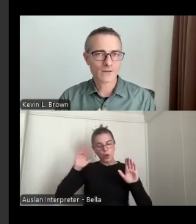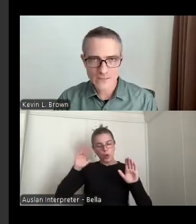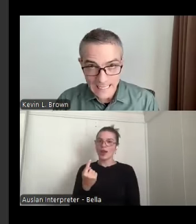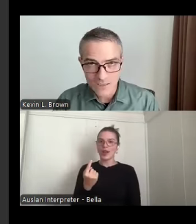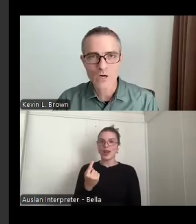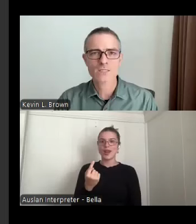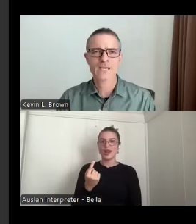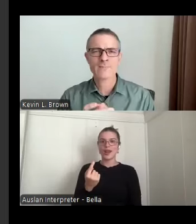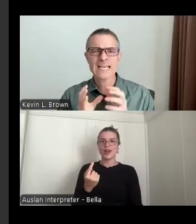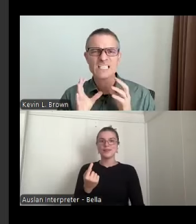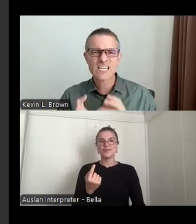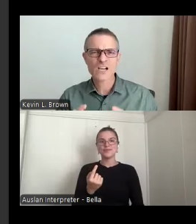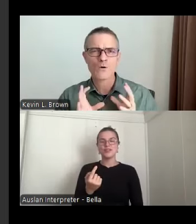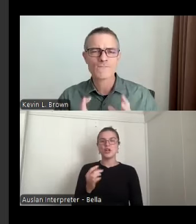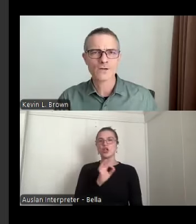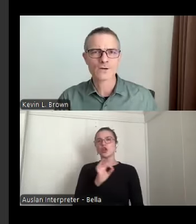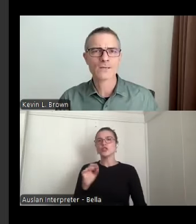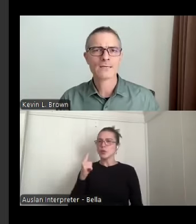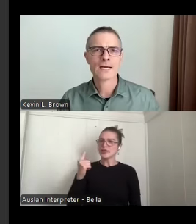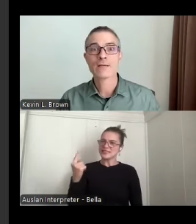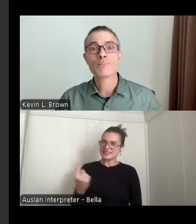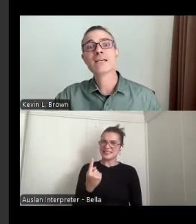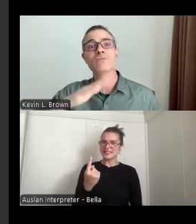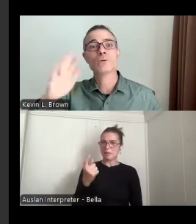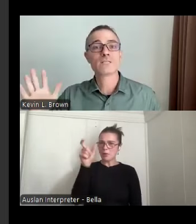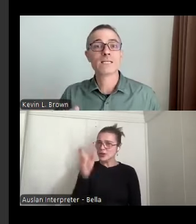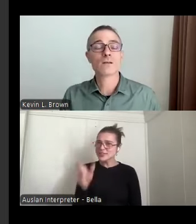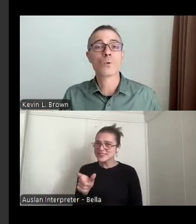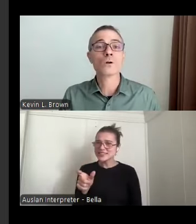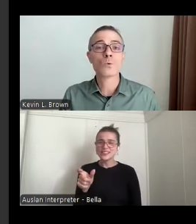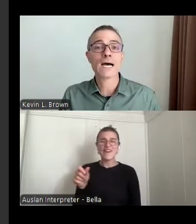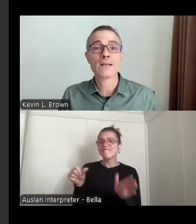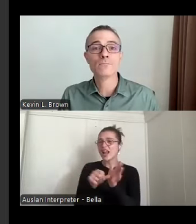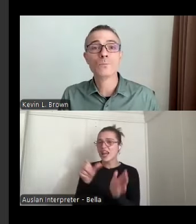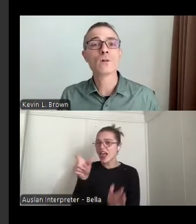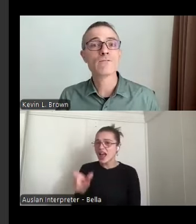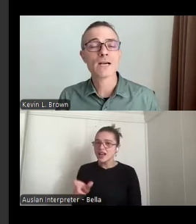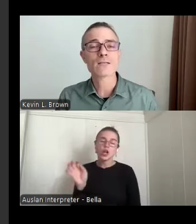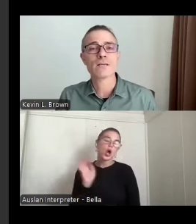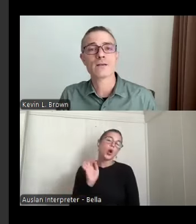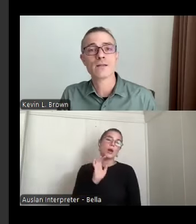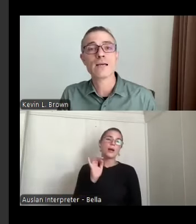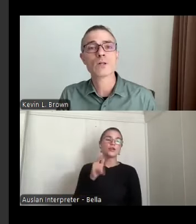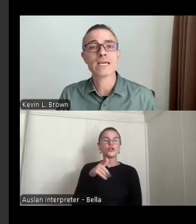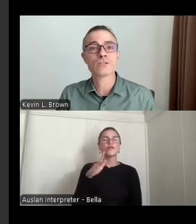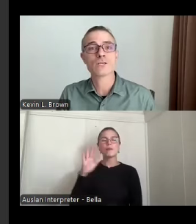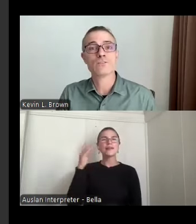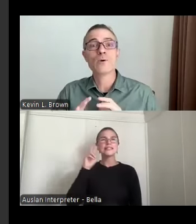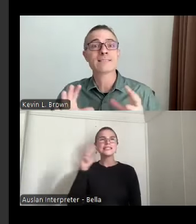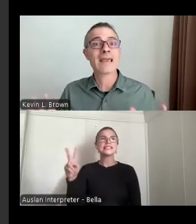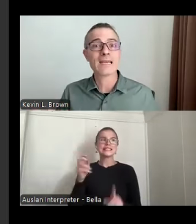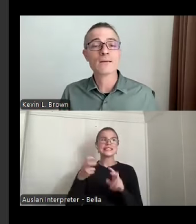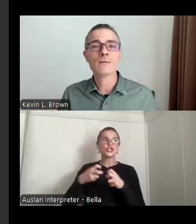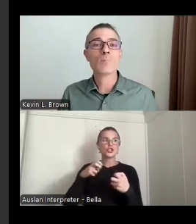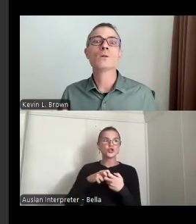to be clear, again, we're not talking about a single funder. I think many of you have seen the worldwide ripple effects and the implications of